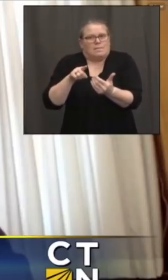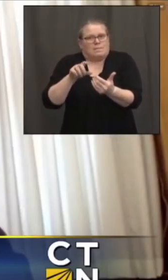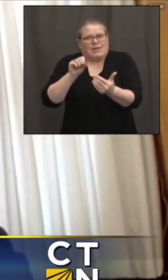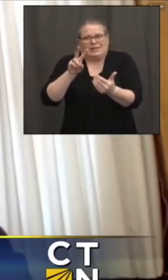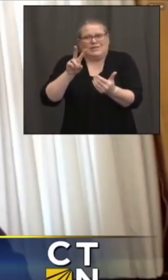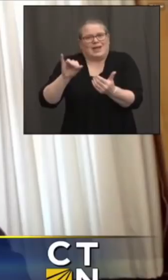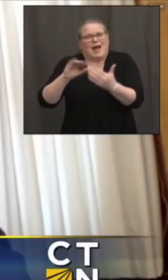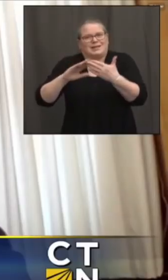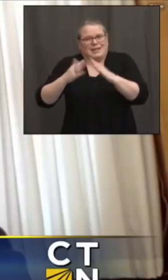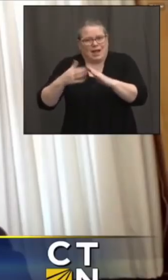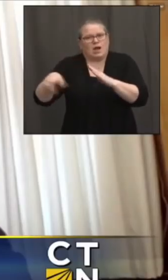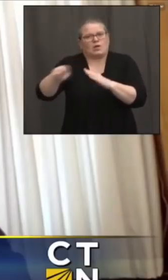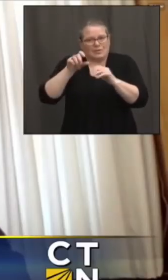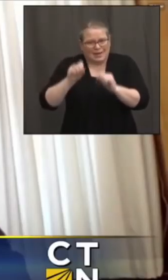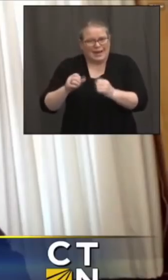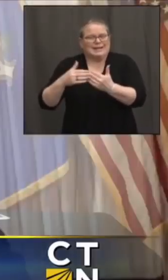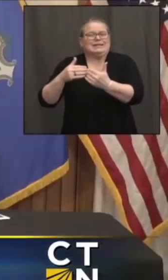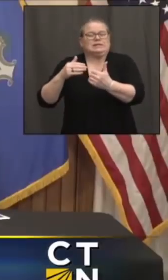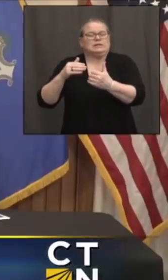to have access to vaccine.